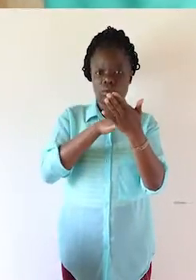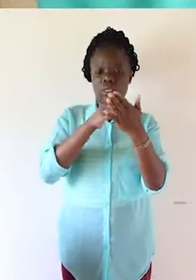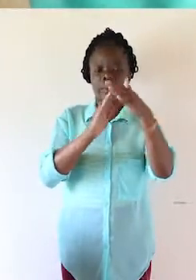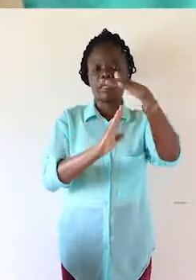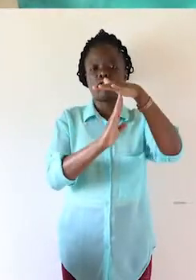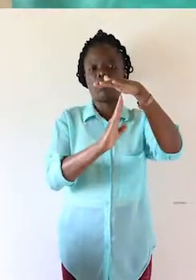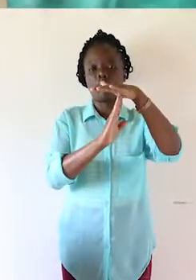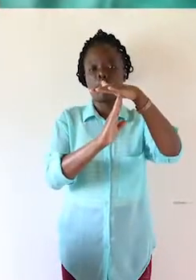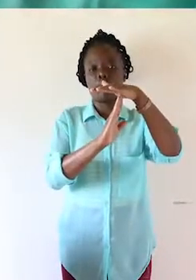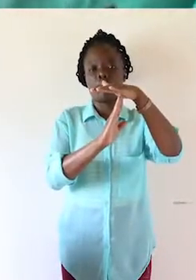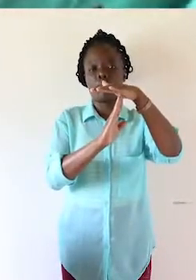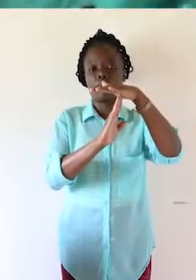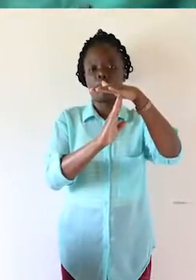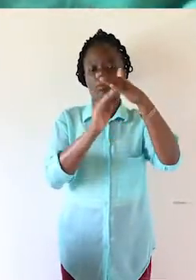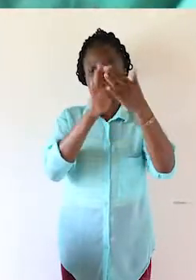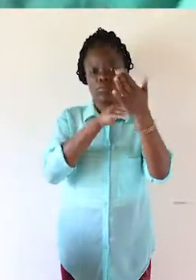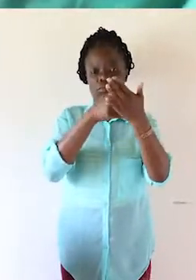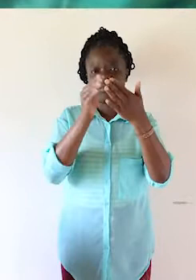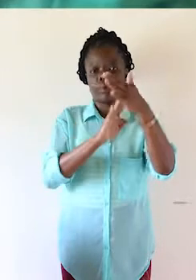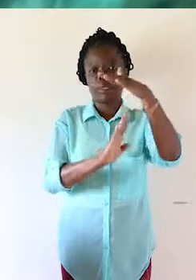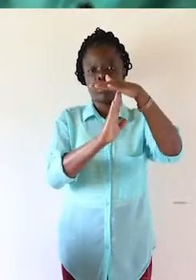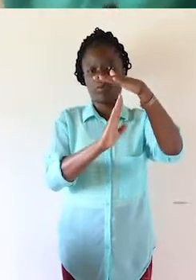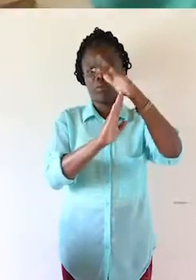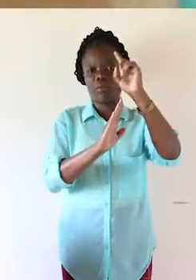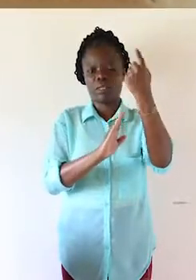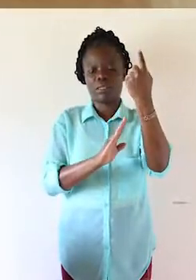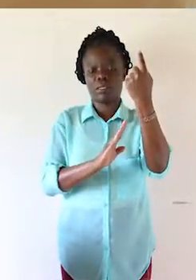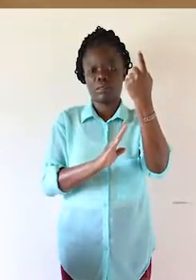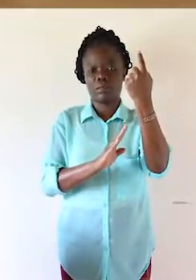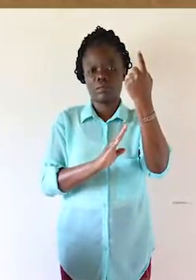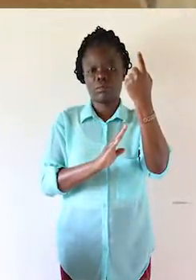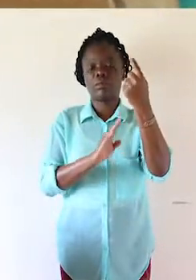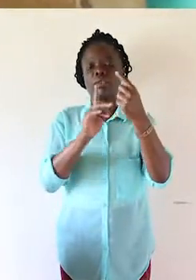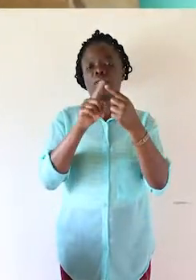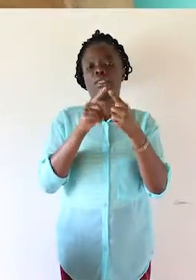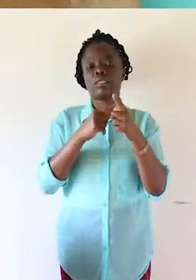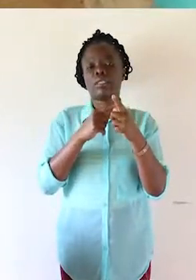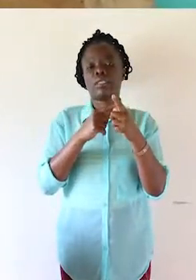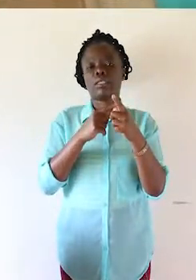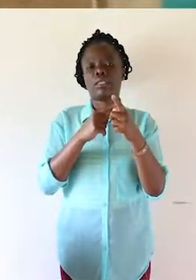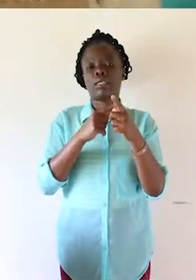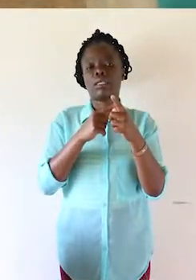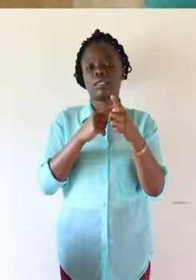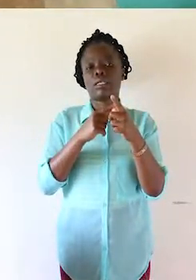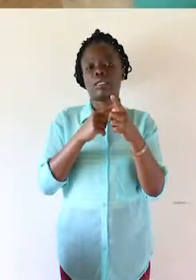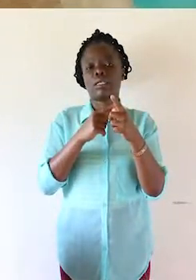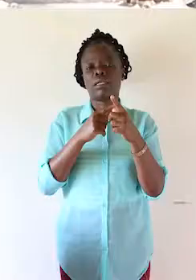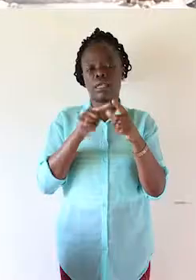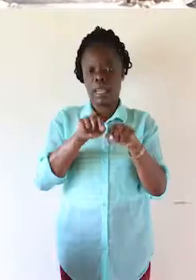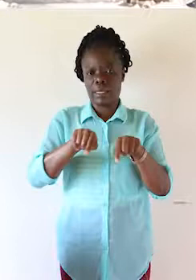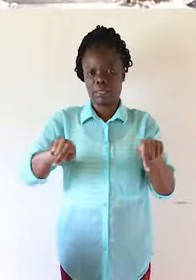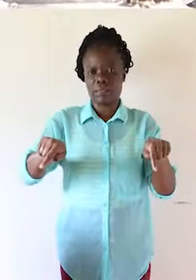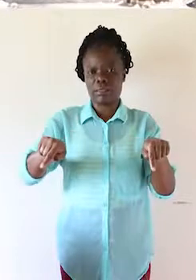varnishing the top here. We varnish the top first, and then we varnish the